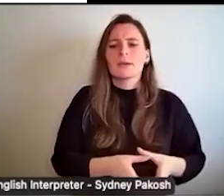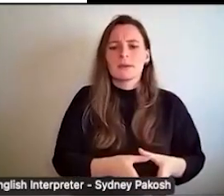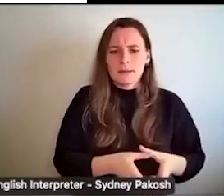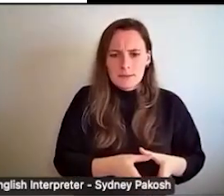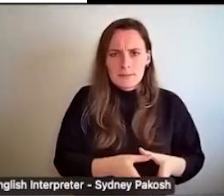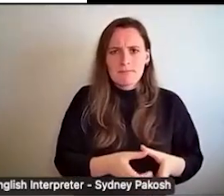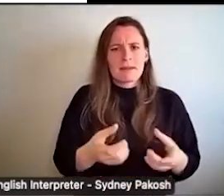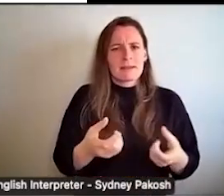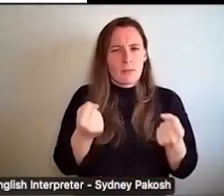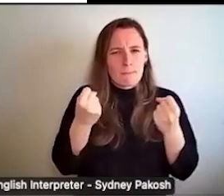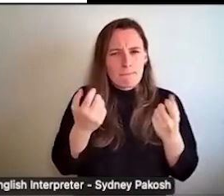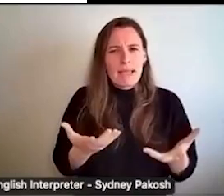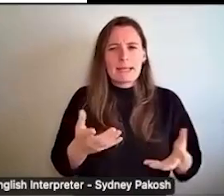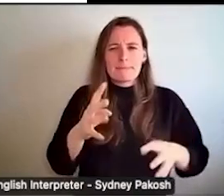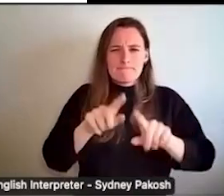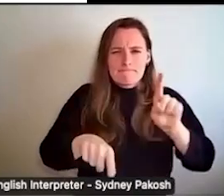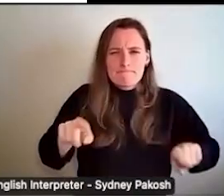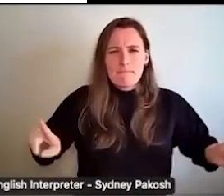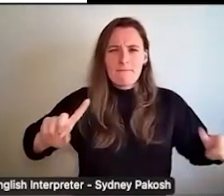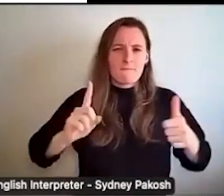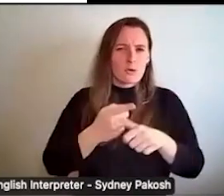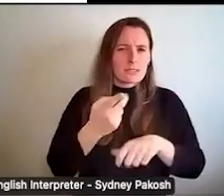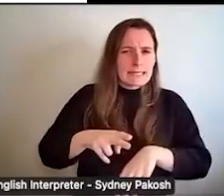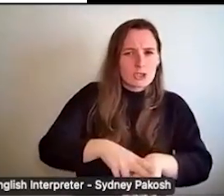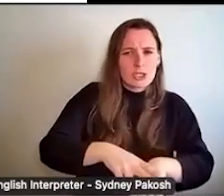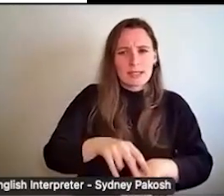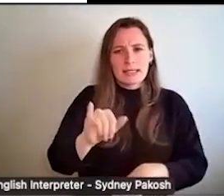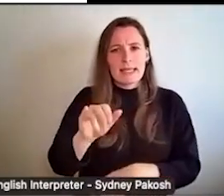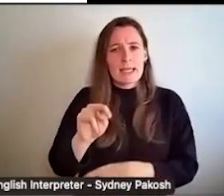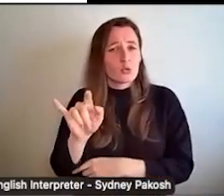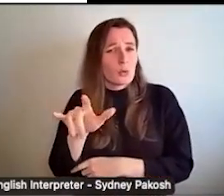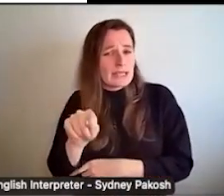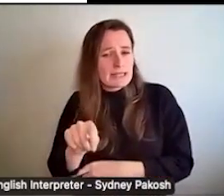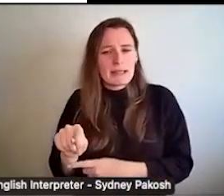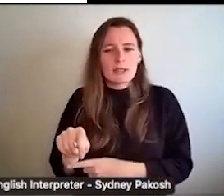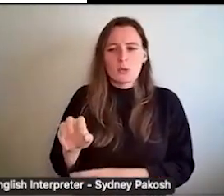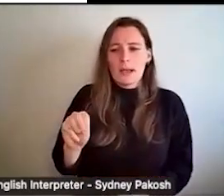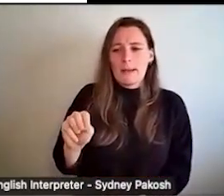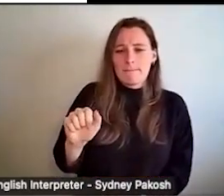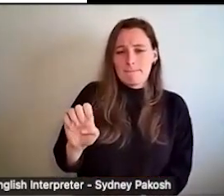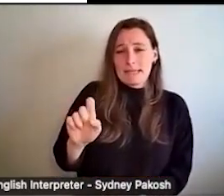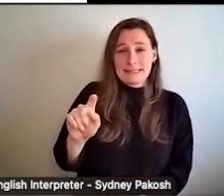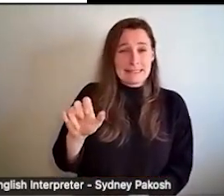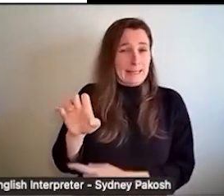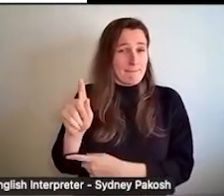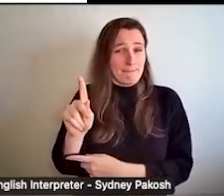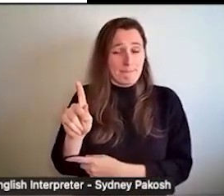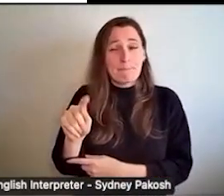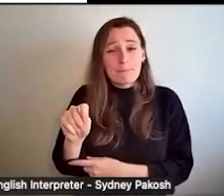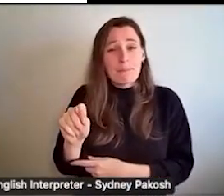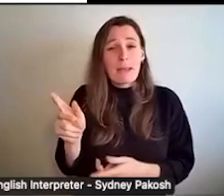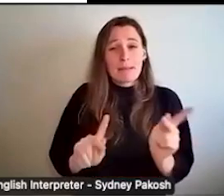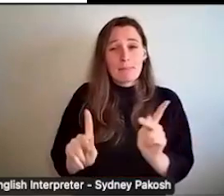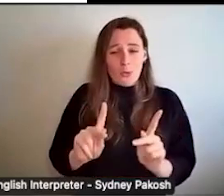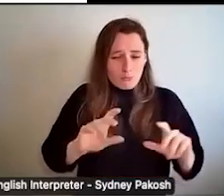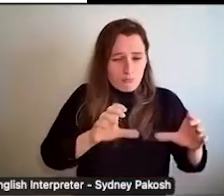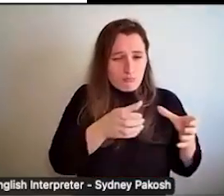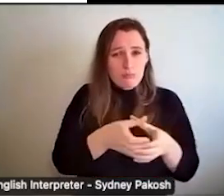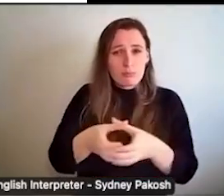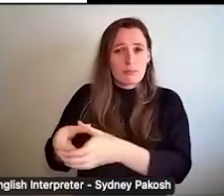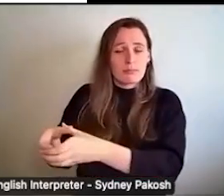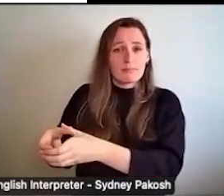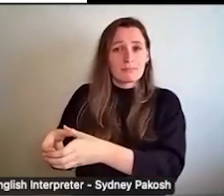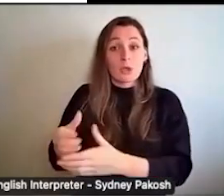many diverse First Nations, Inuit, and Métis peoples. We also acknowledge that Toronto was covered by